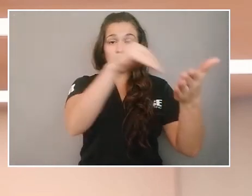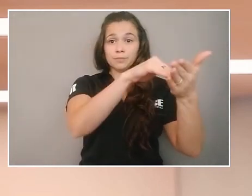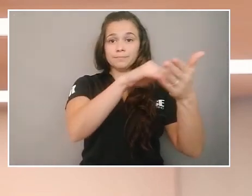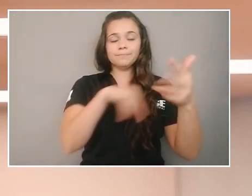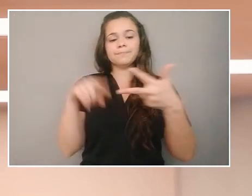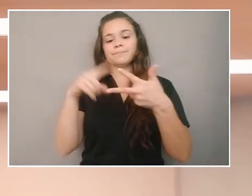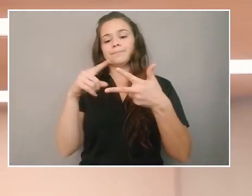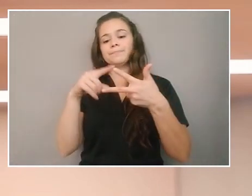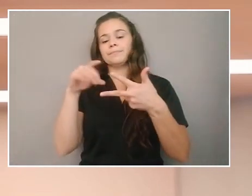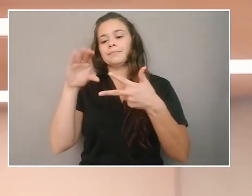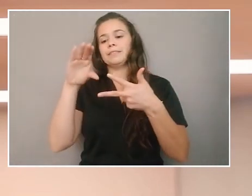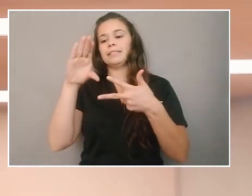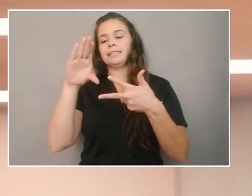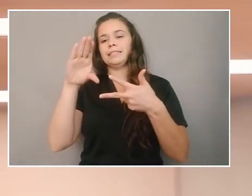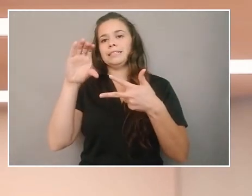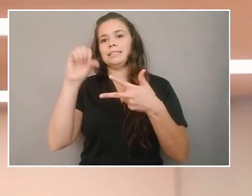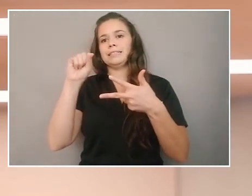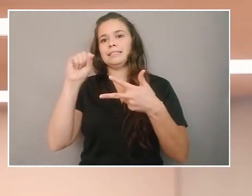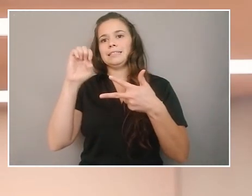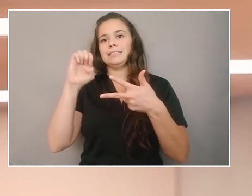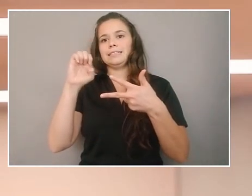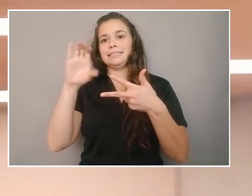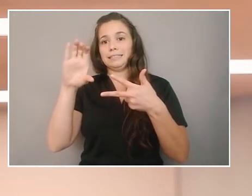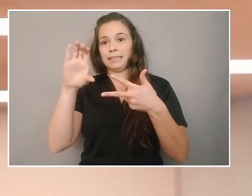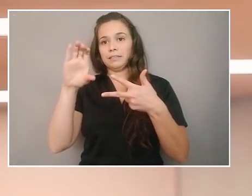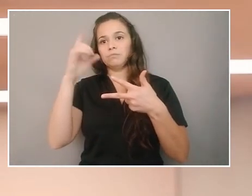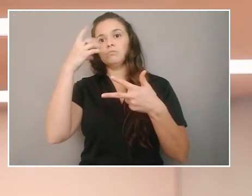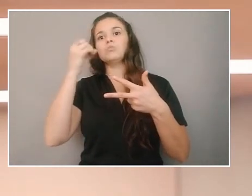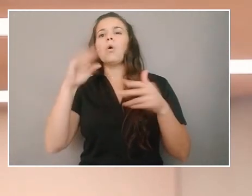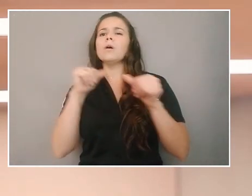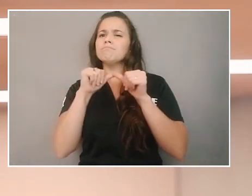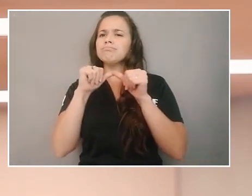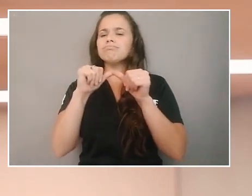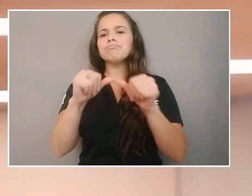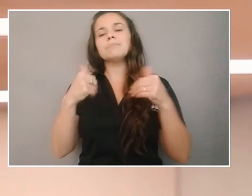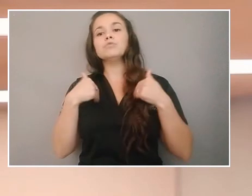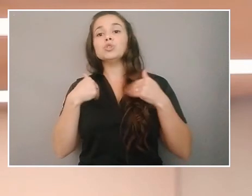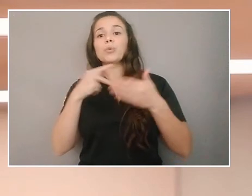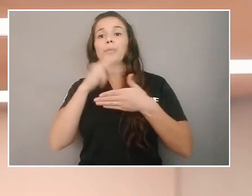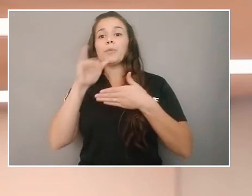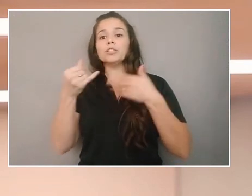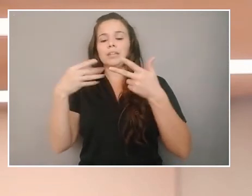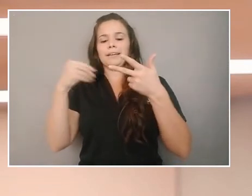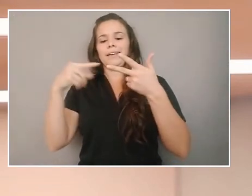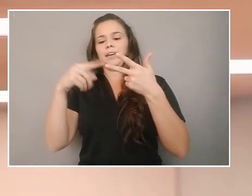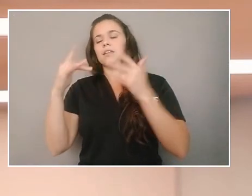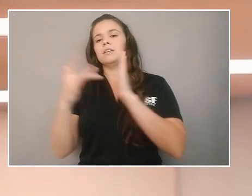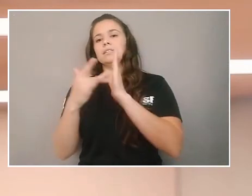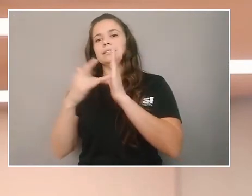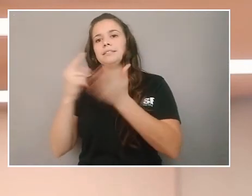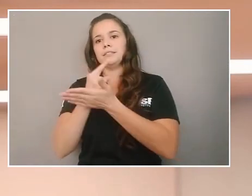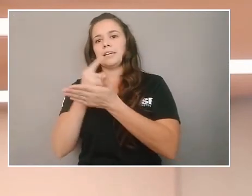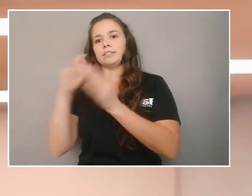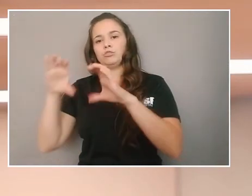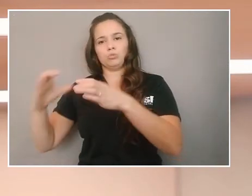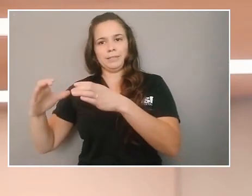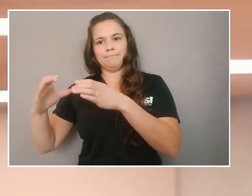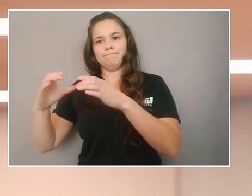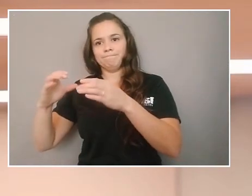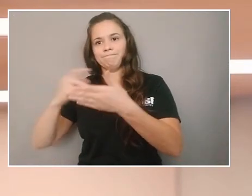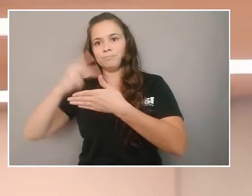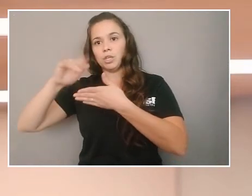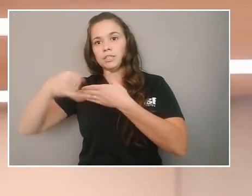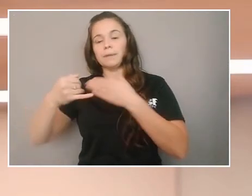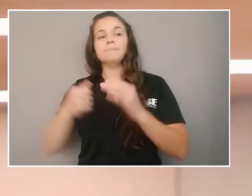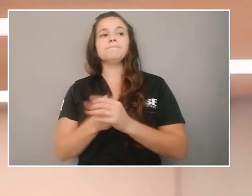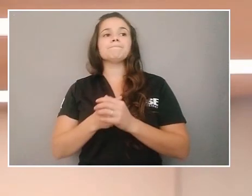or Resilient Brave Youth project, and the Tech Suite project. Our transitional age youth